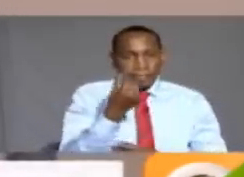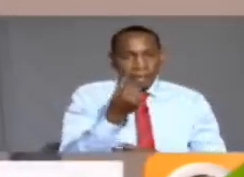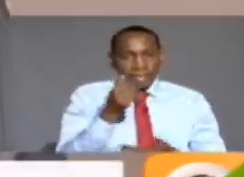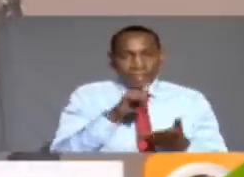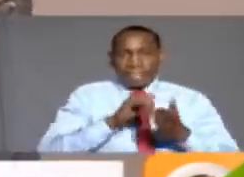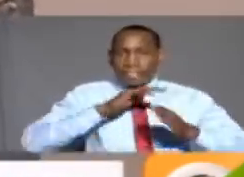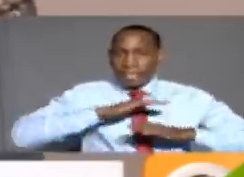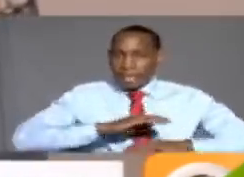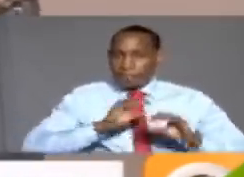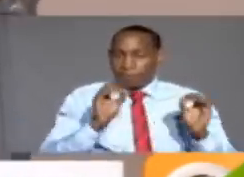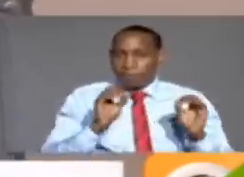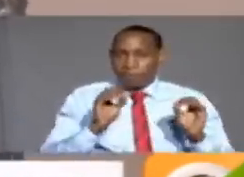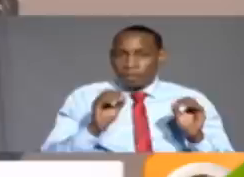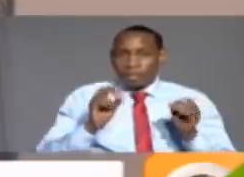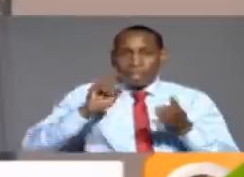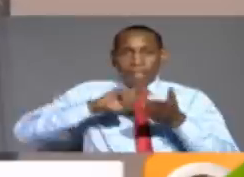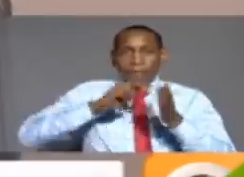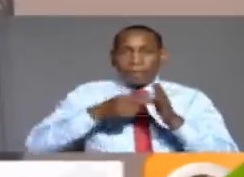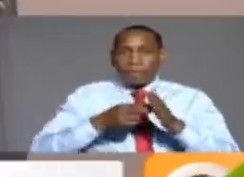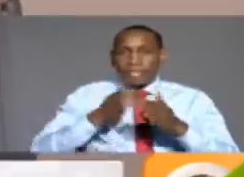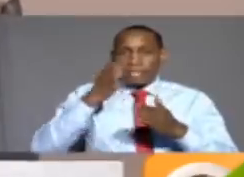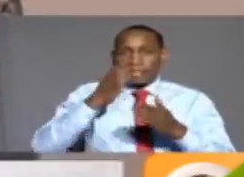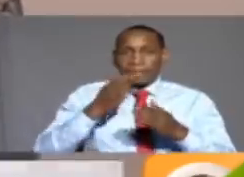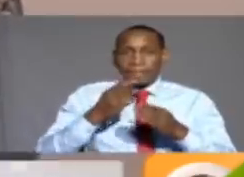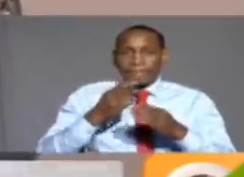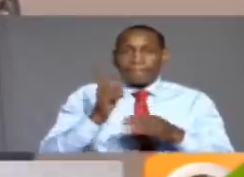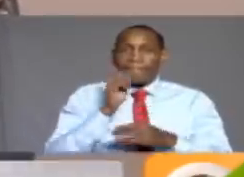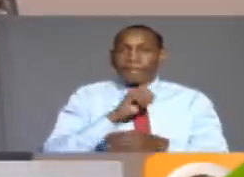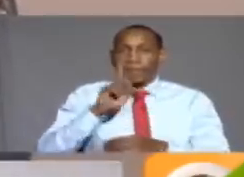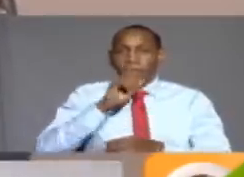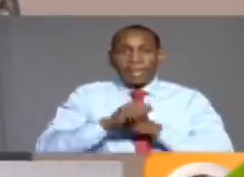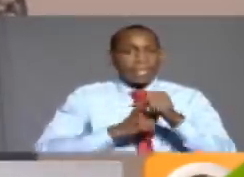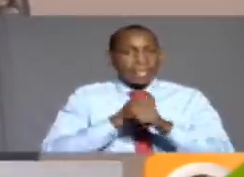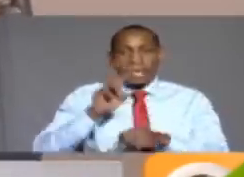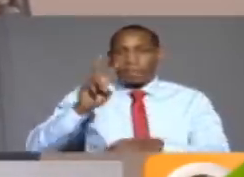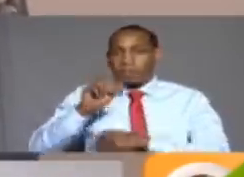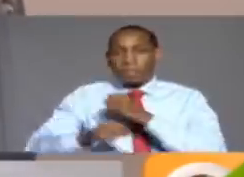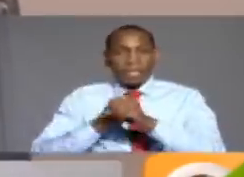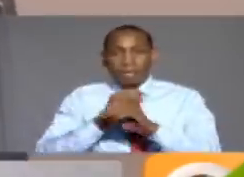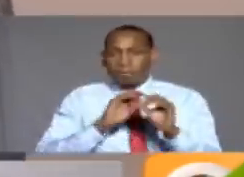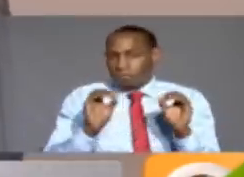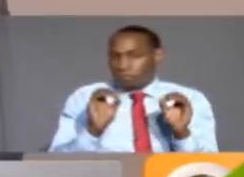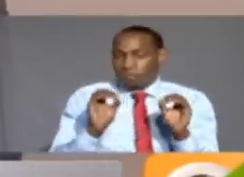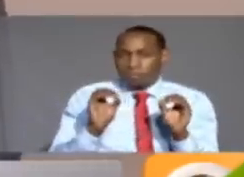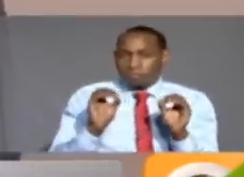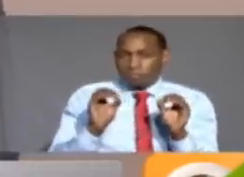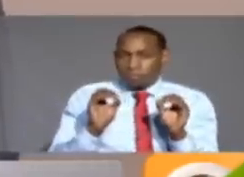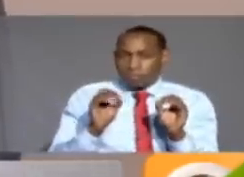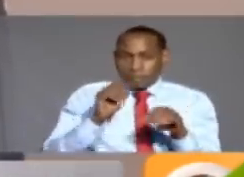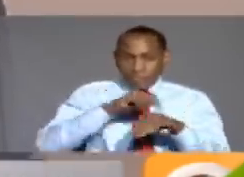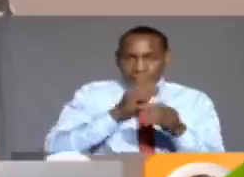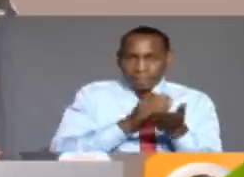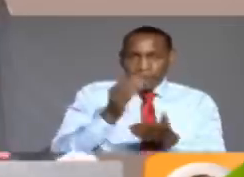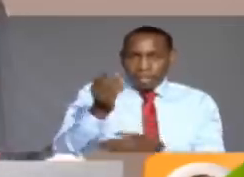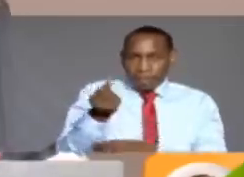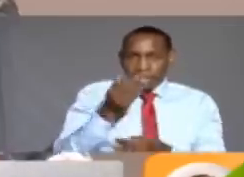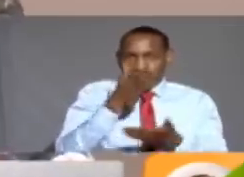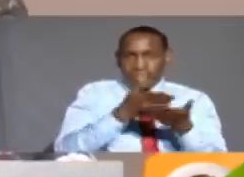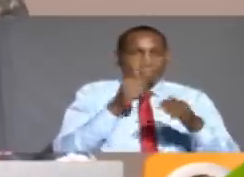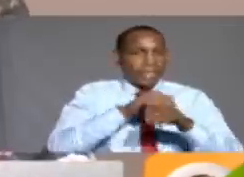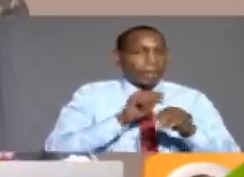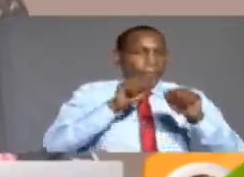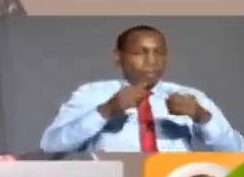not sufficient, and projects don't add in a year or two. You know, you are asking, because when we allocate money, sometimes you may